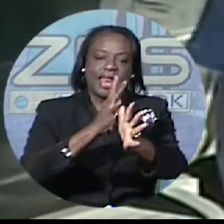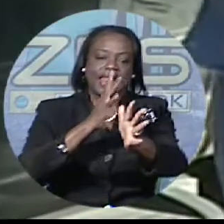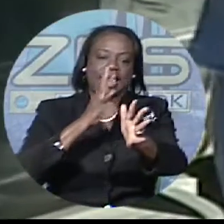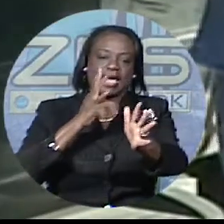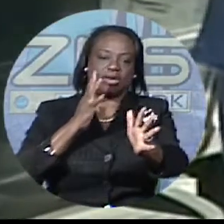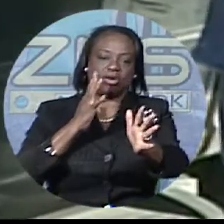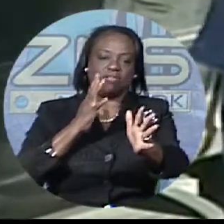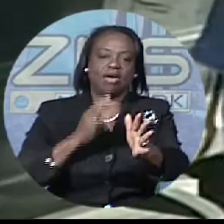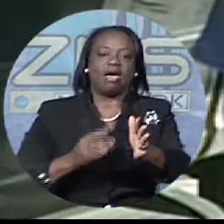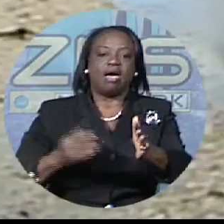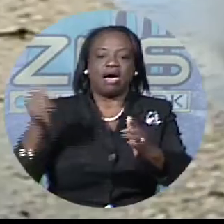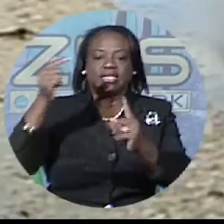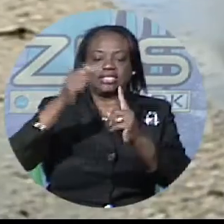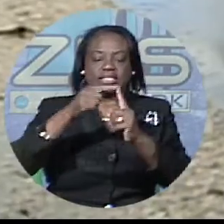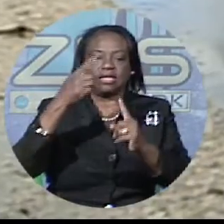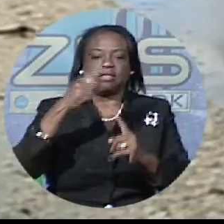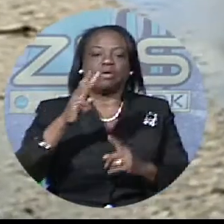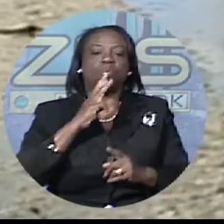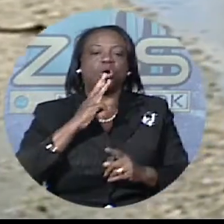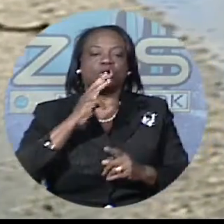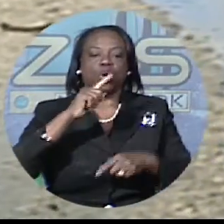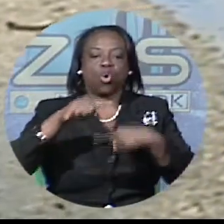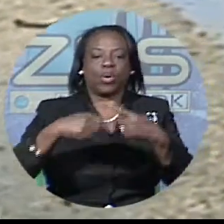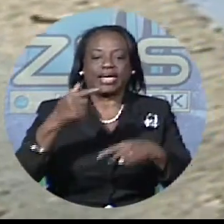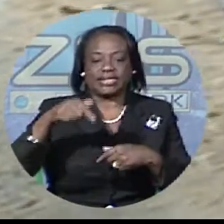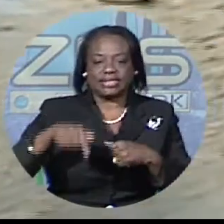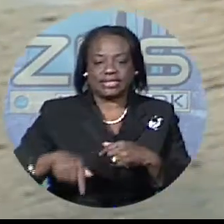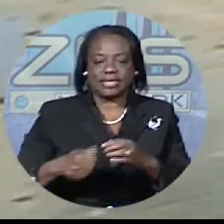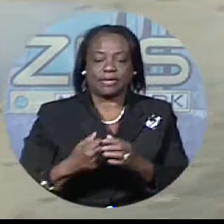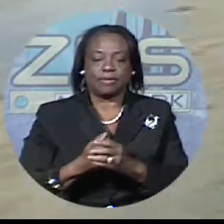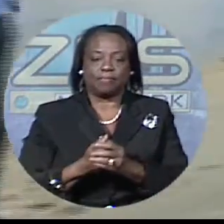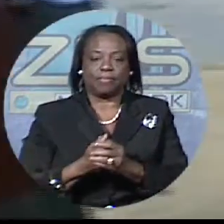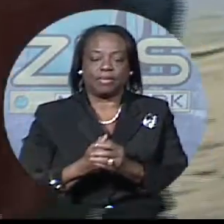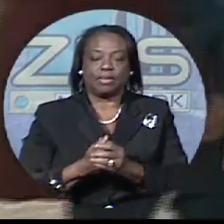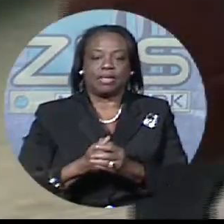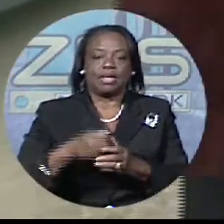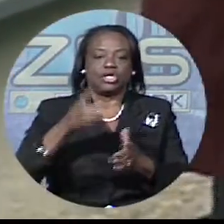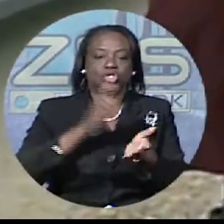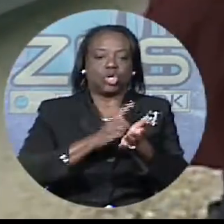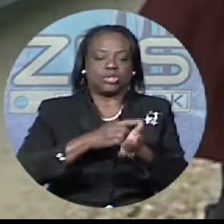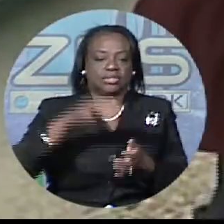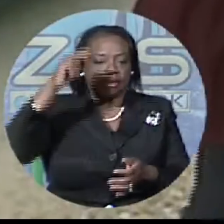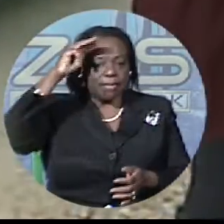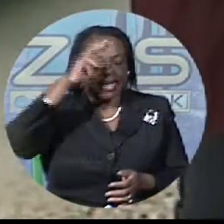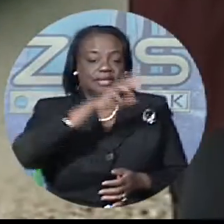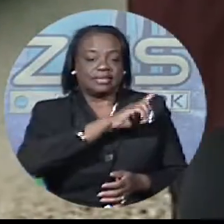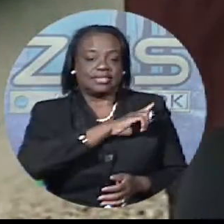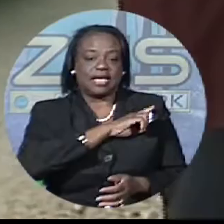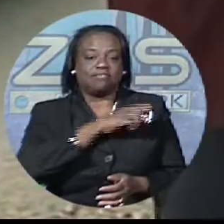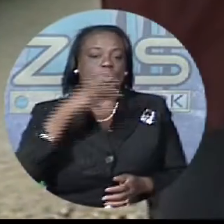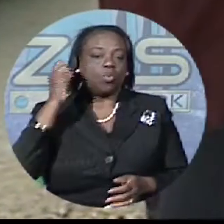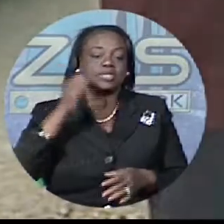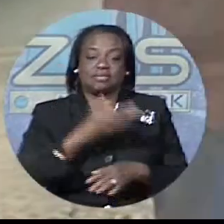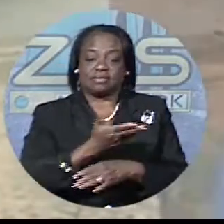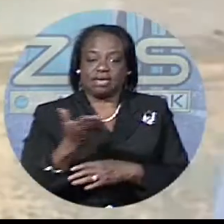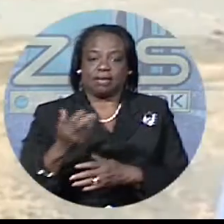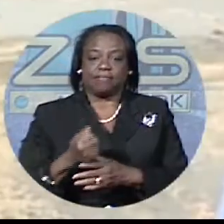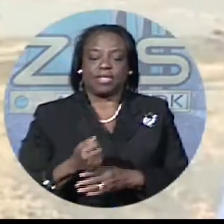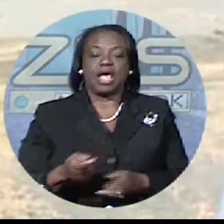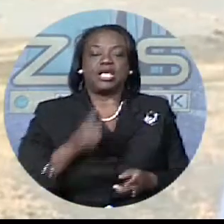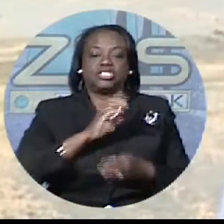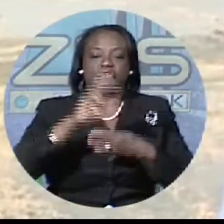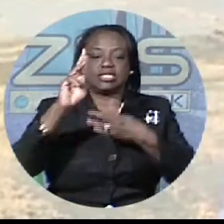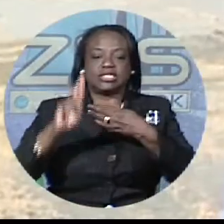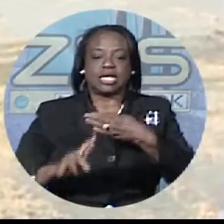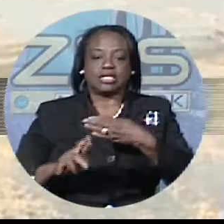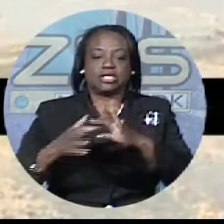stood around anxiously as well. The Minister for Grand Bahama, the Honorable Dr. Michael Darville, was on the scene. As a result of the winds, which is about